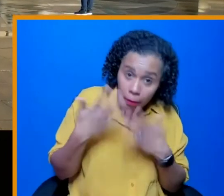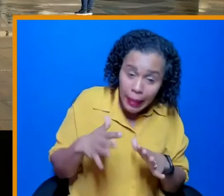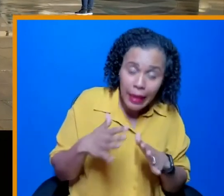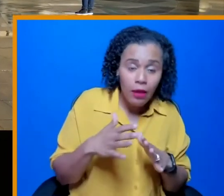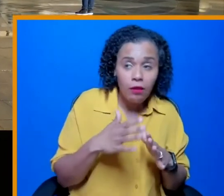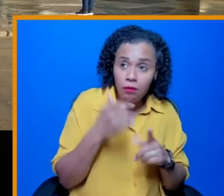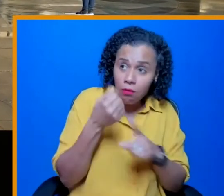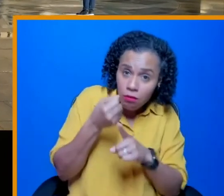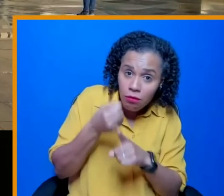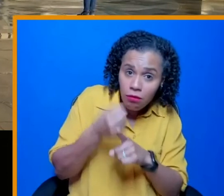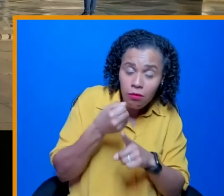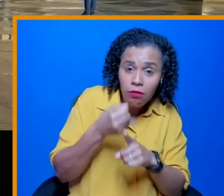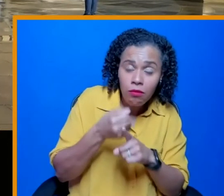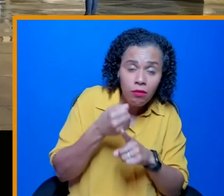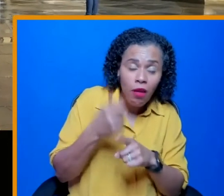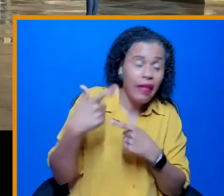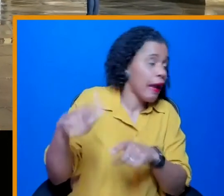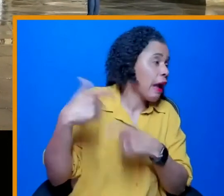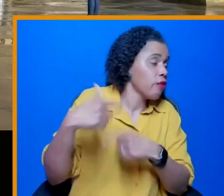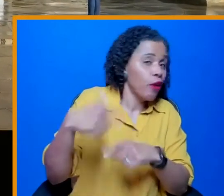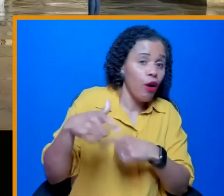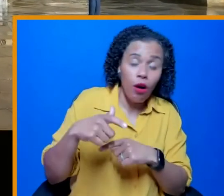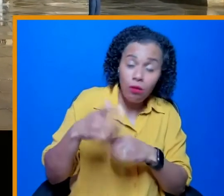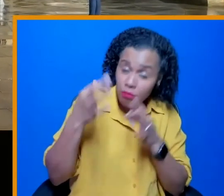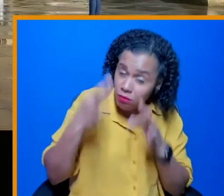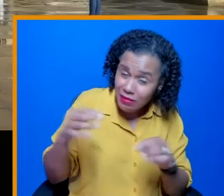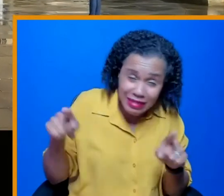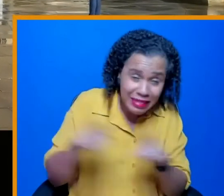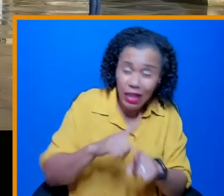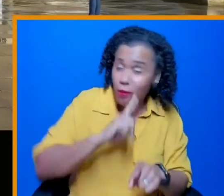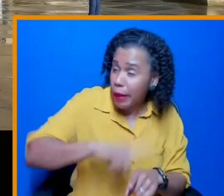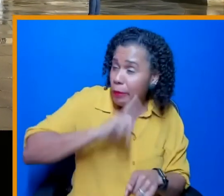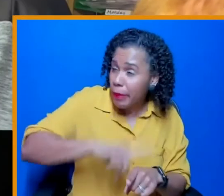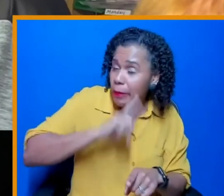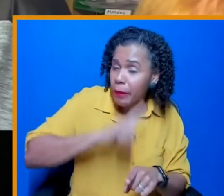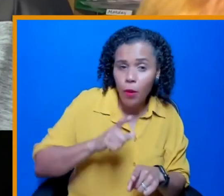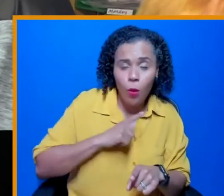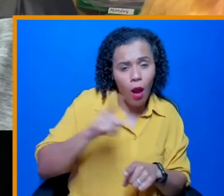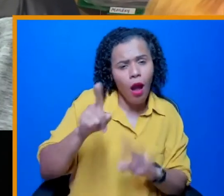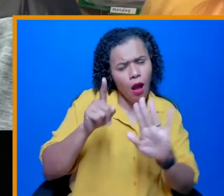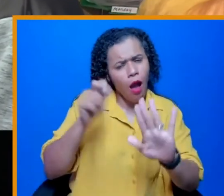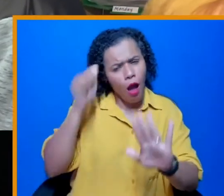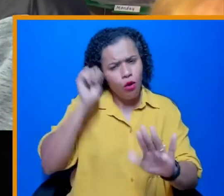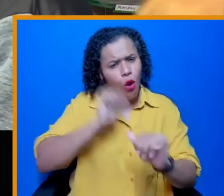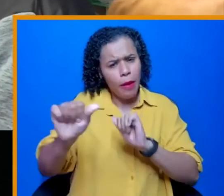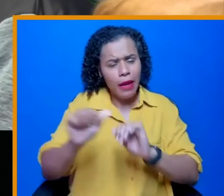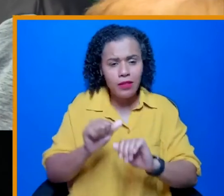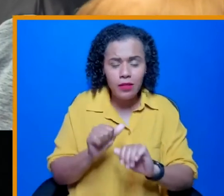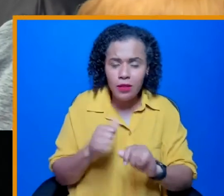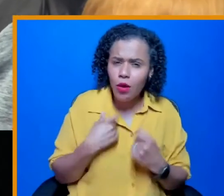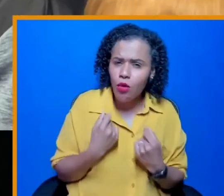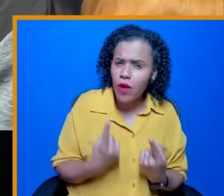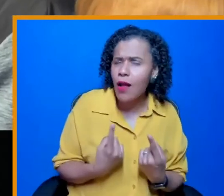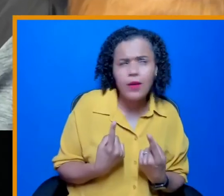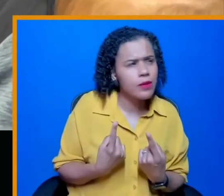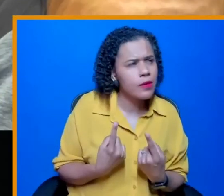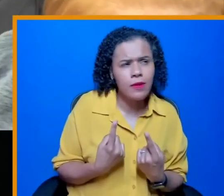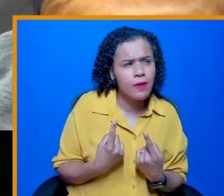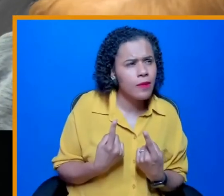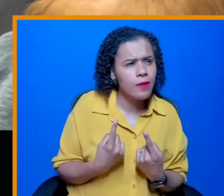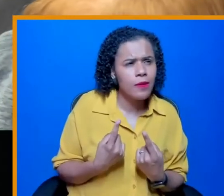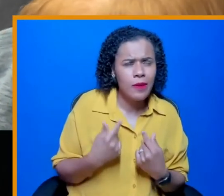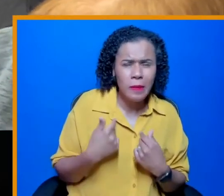protests, they would just carry on exactly the same way because they knew best. So I realised that actually there was little